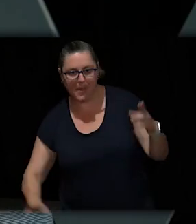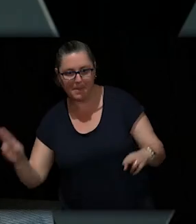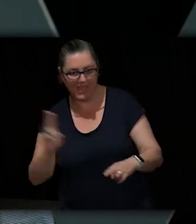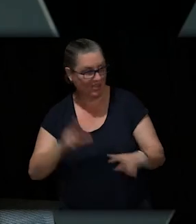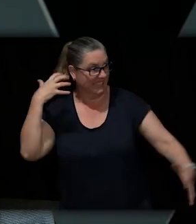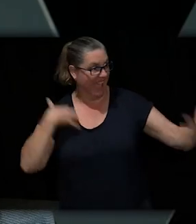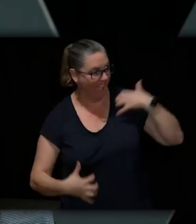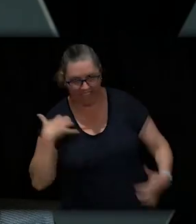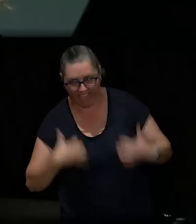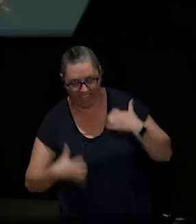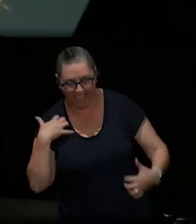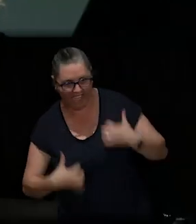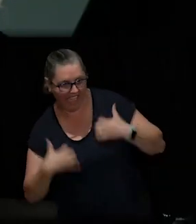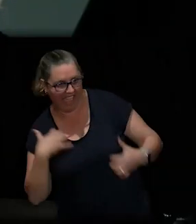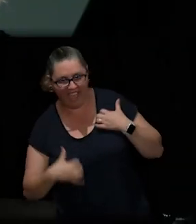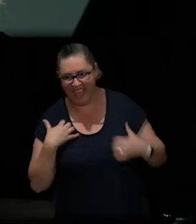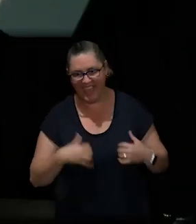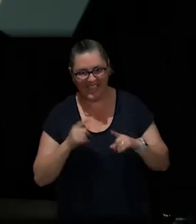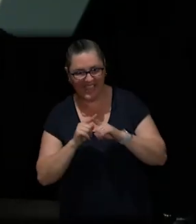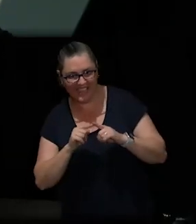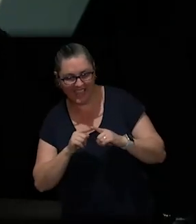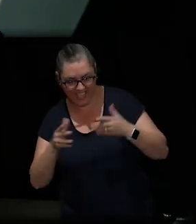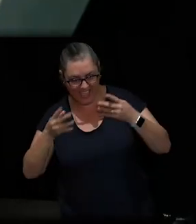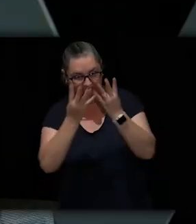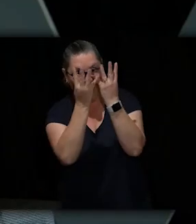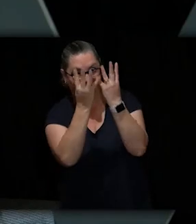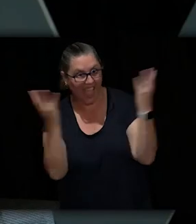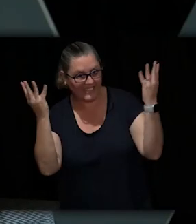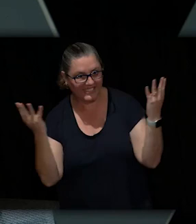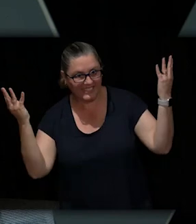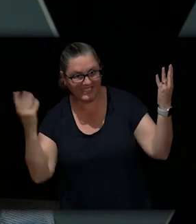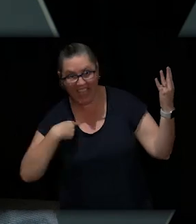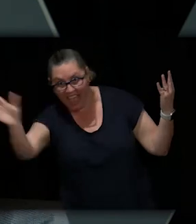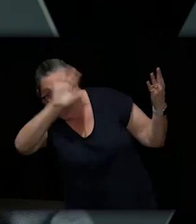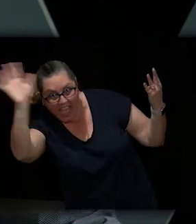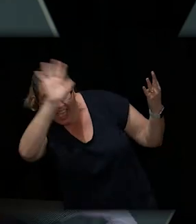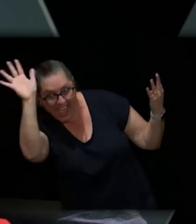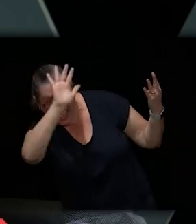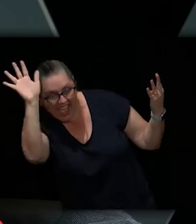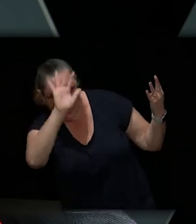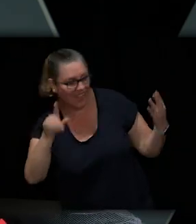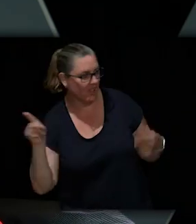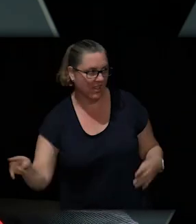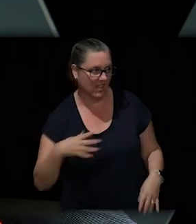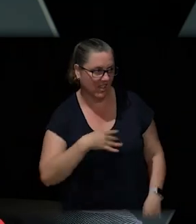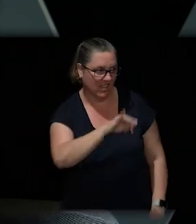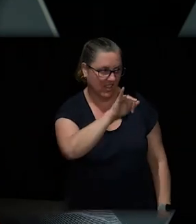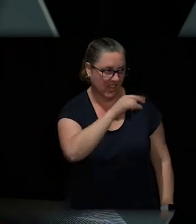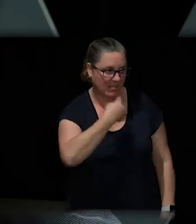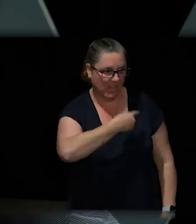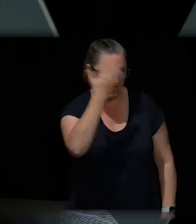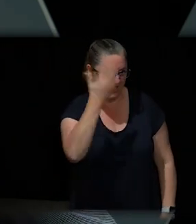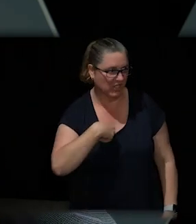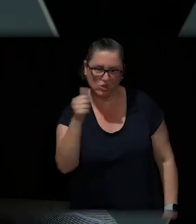They're at, on the other side of the gate waving. It was waving so lame, yeah. It was very embarrassing. You shouldn't have your parents walk you to